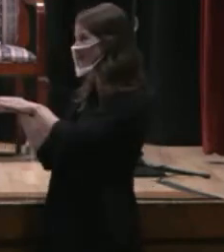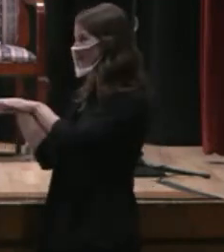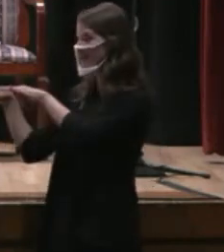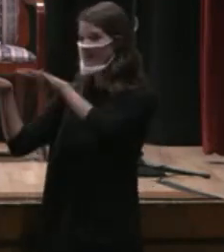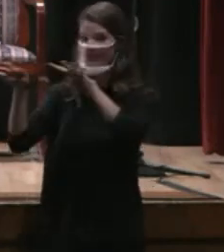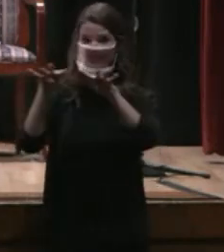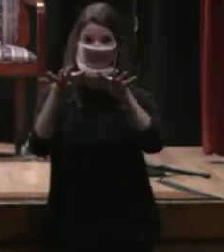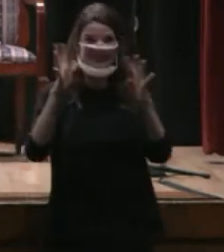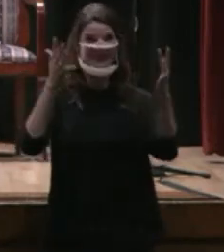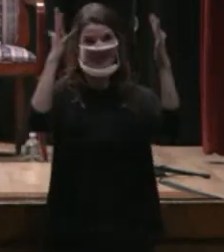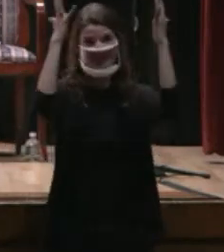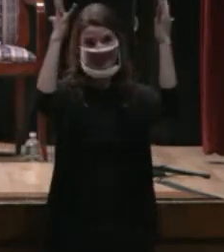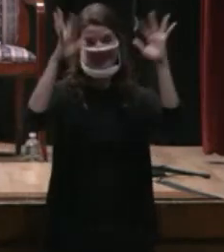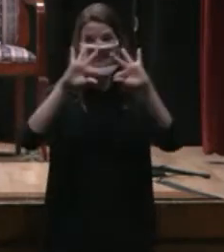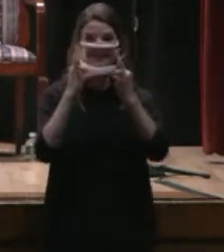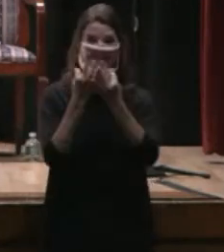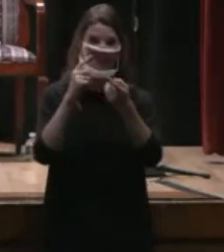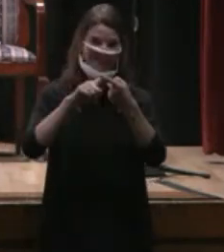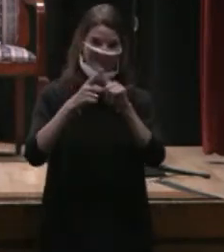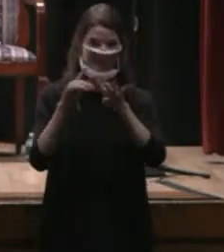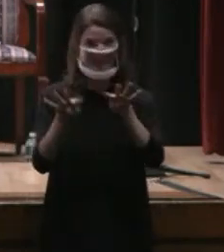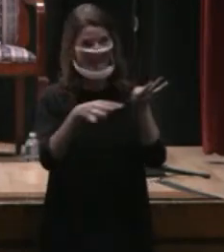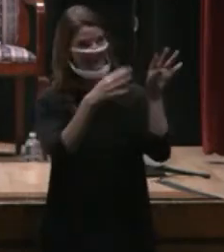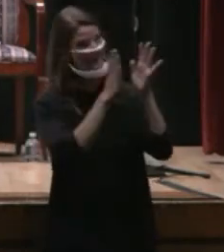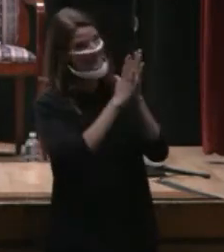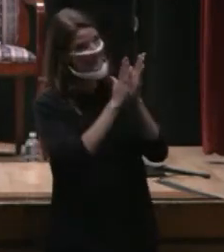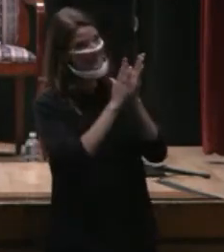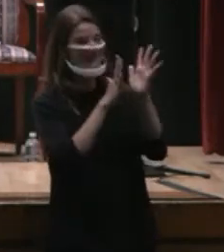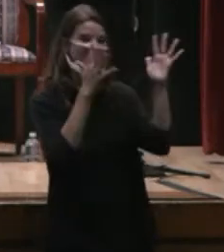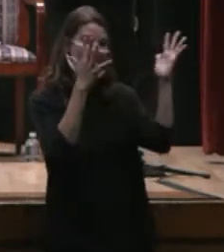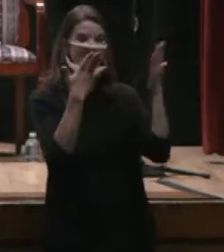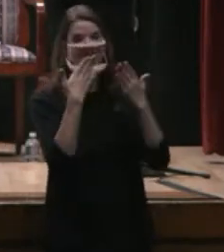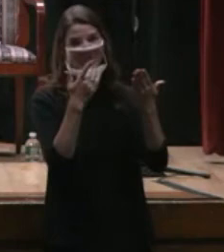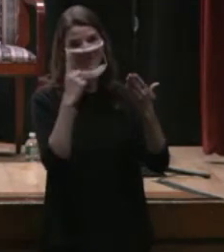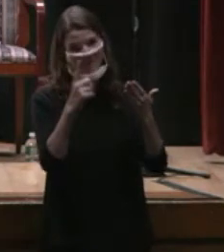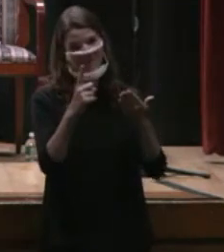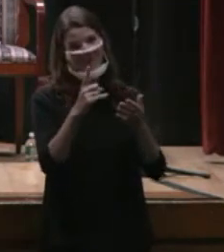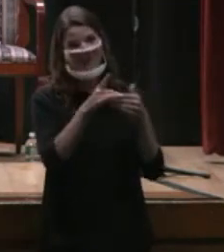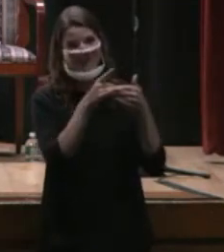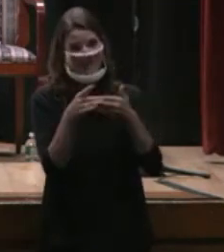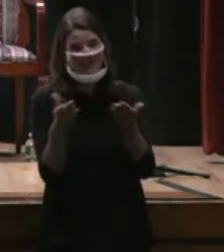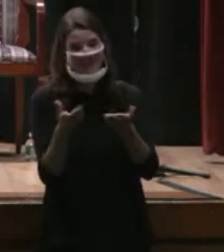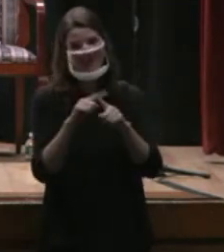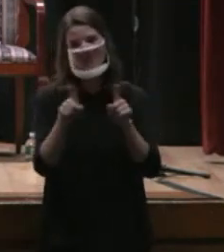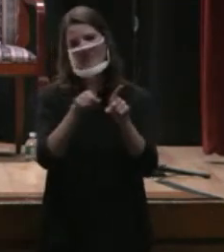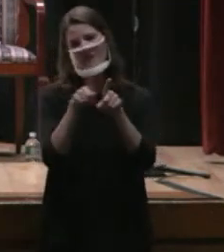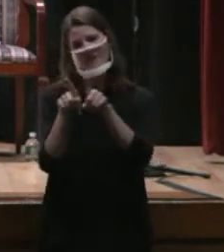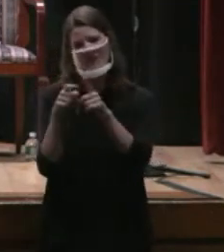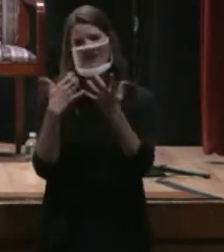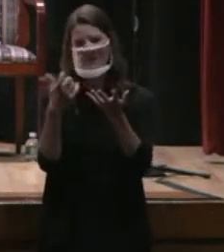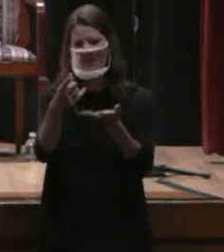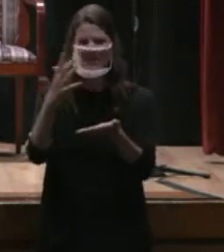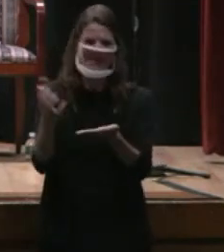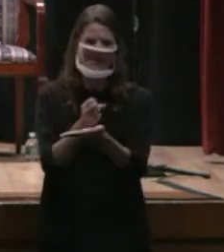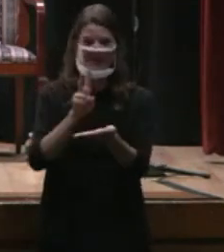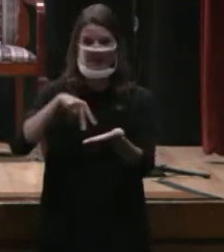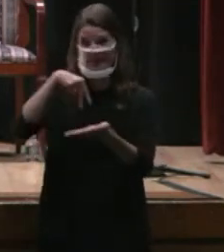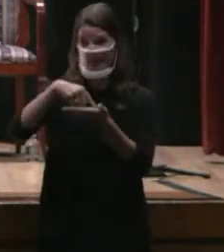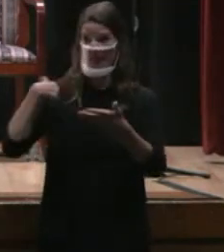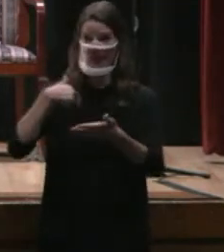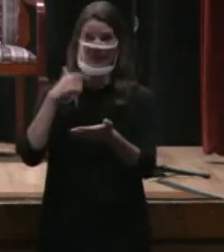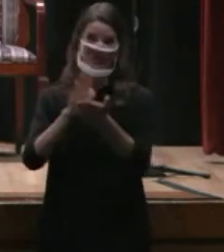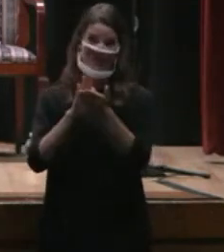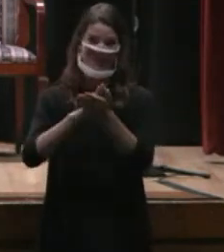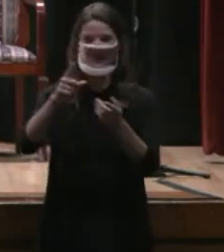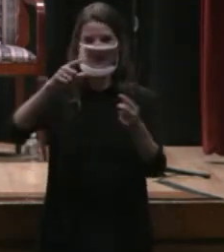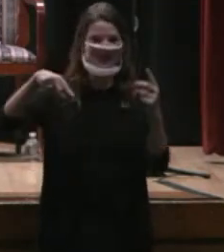know, applaud your family and friends to thank them for getting you here. But I do want you to all stand up so we can applaud you and you can